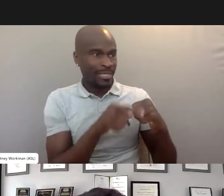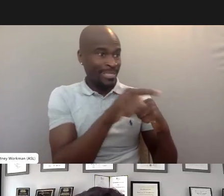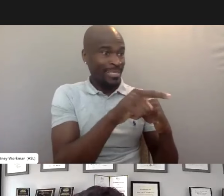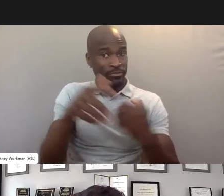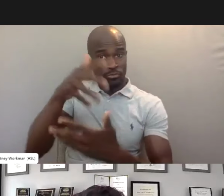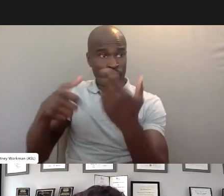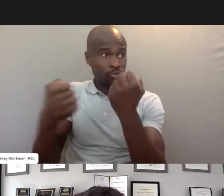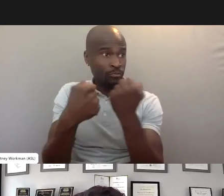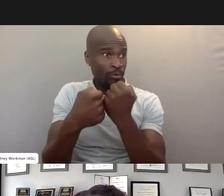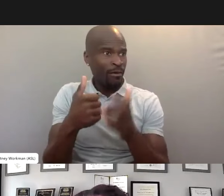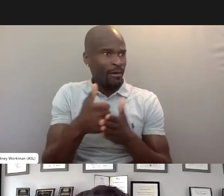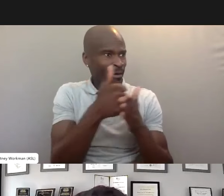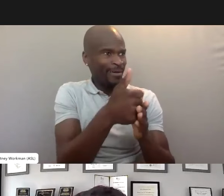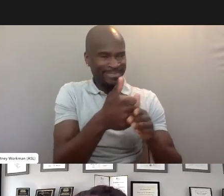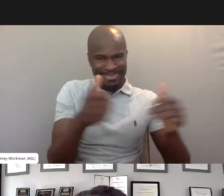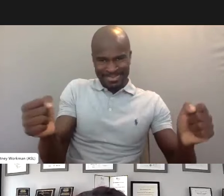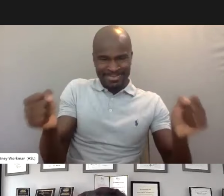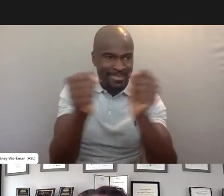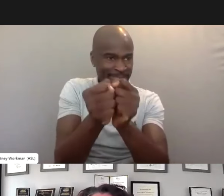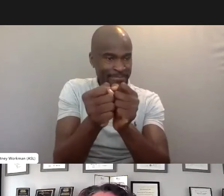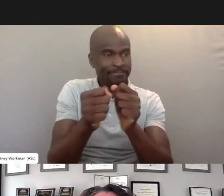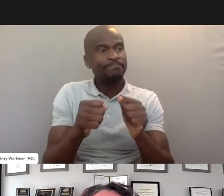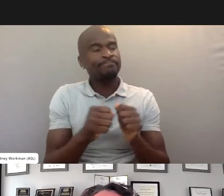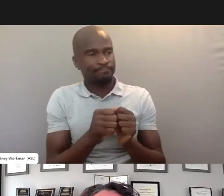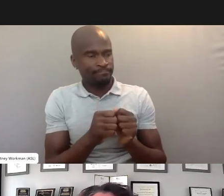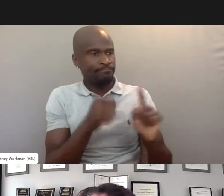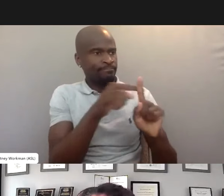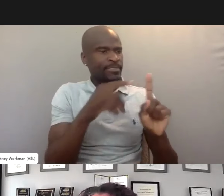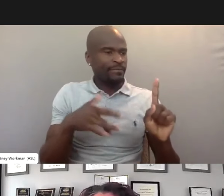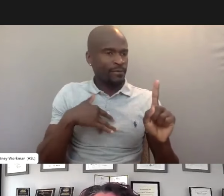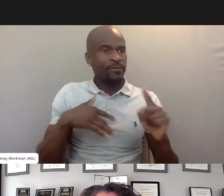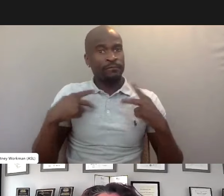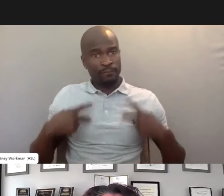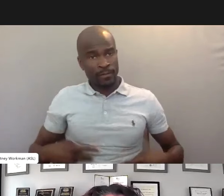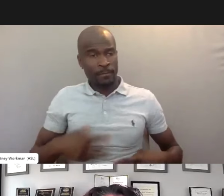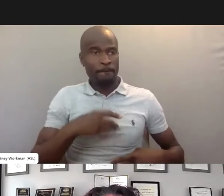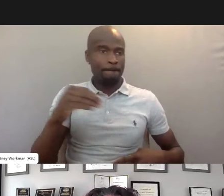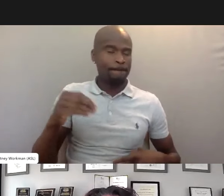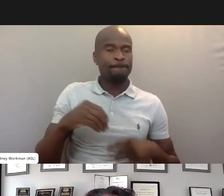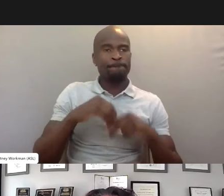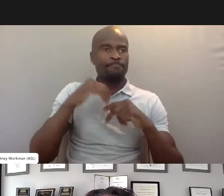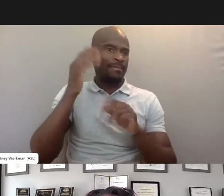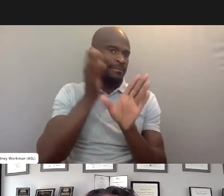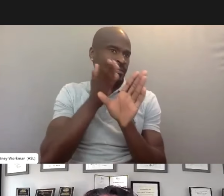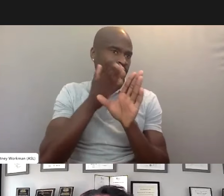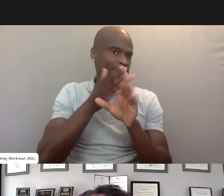some protection, physical and psychological protection, and fostering and instilling hope.